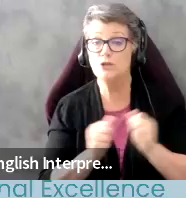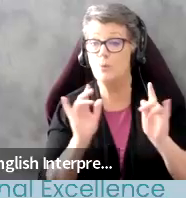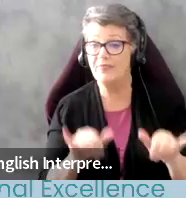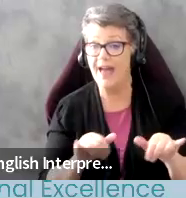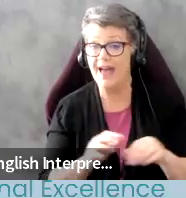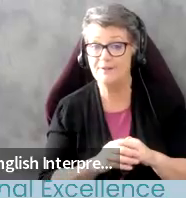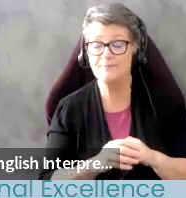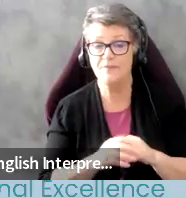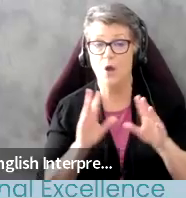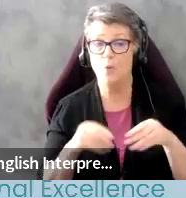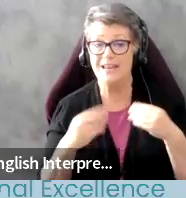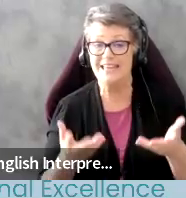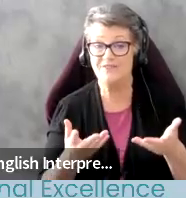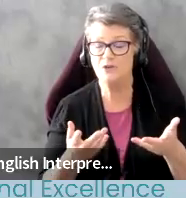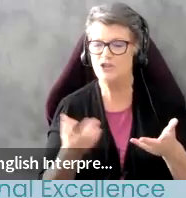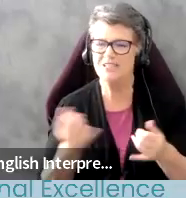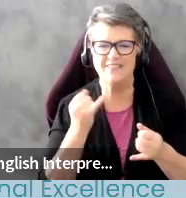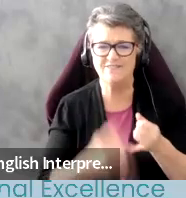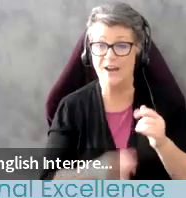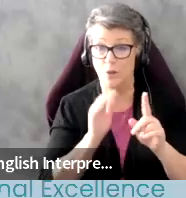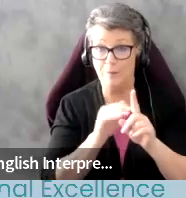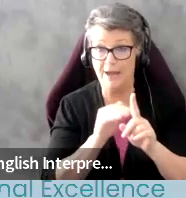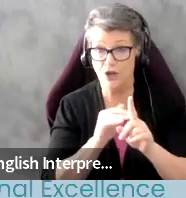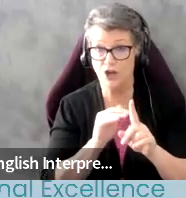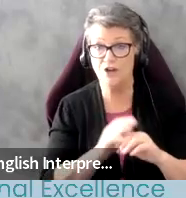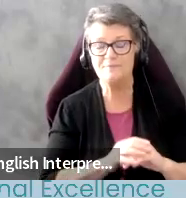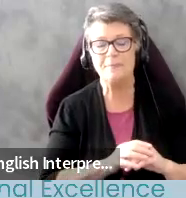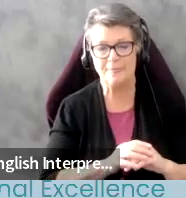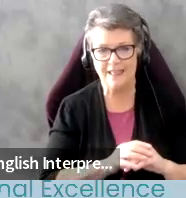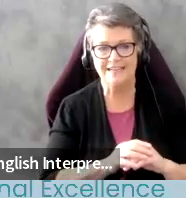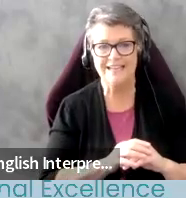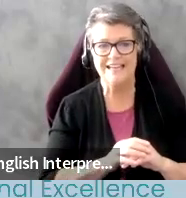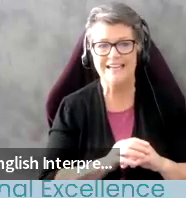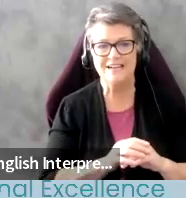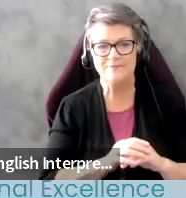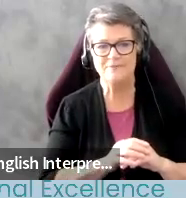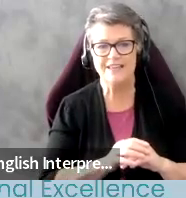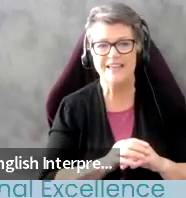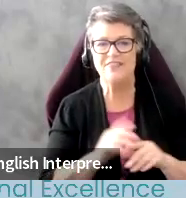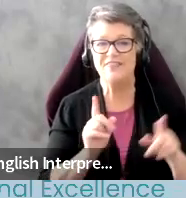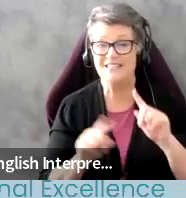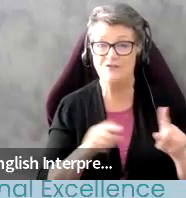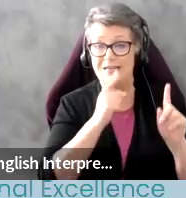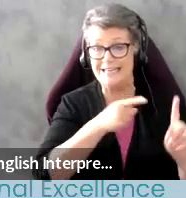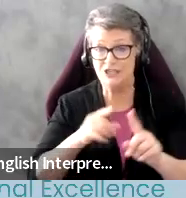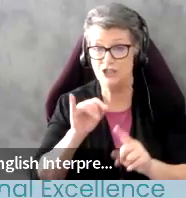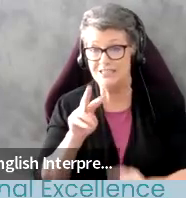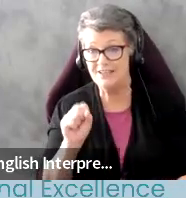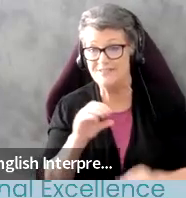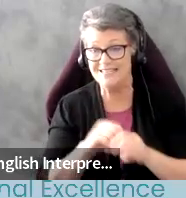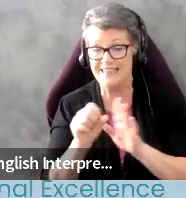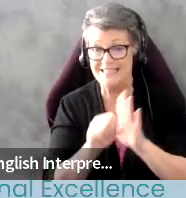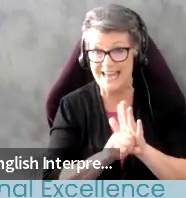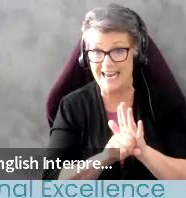I want to give everybody just a final reminder of the different initiatives in the state designed